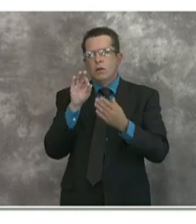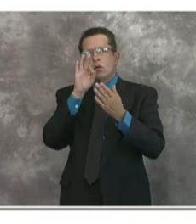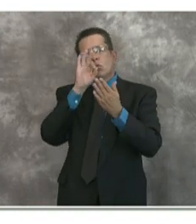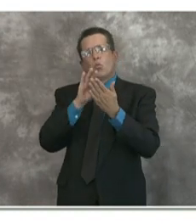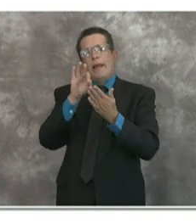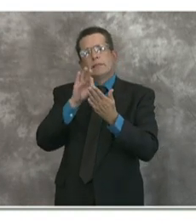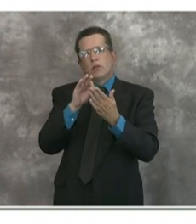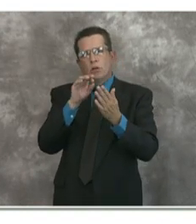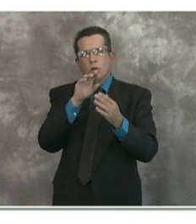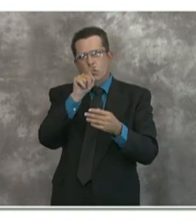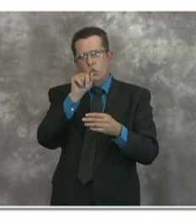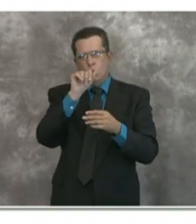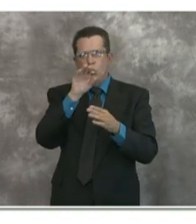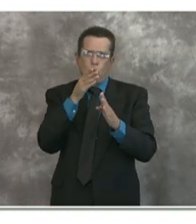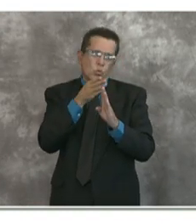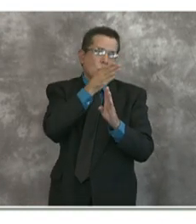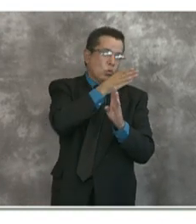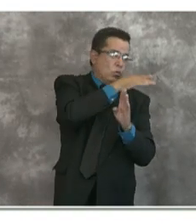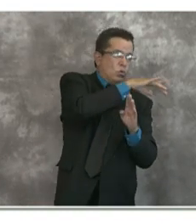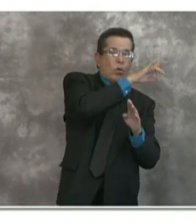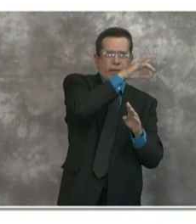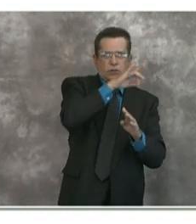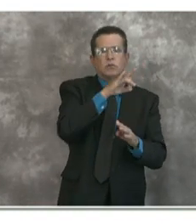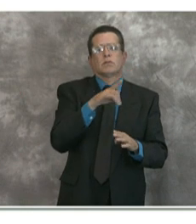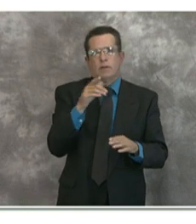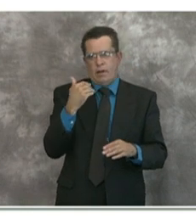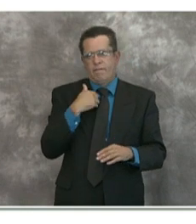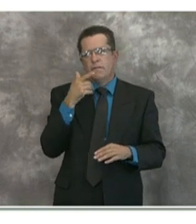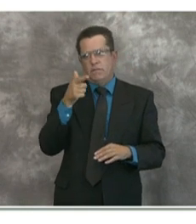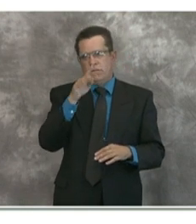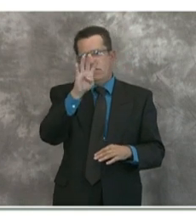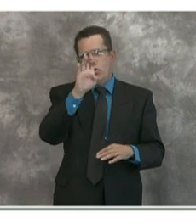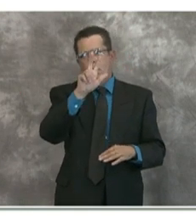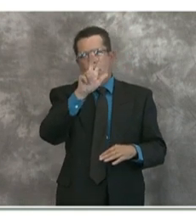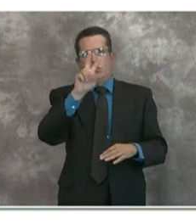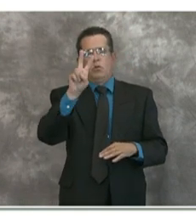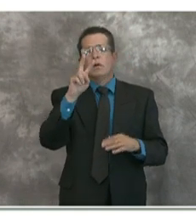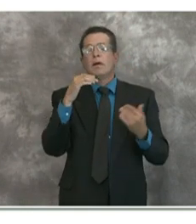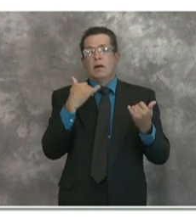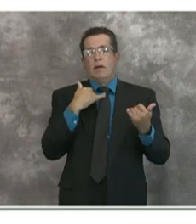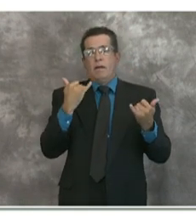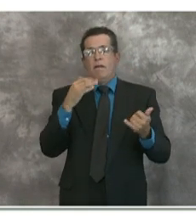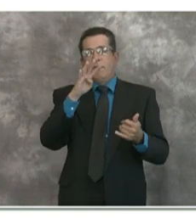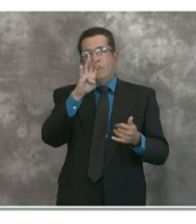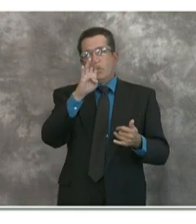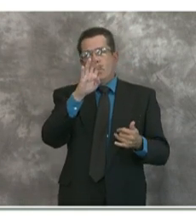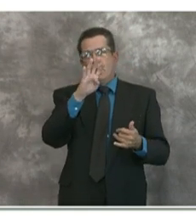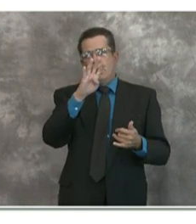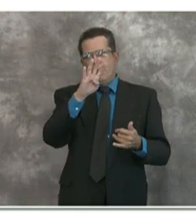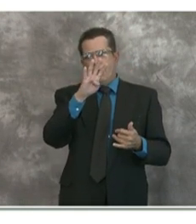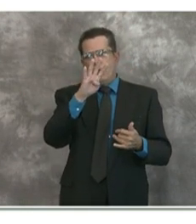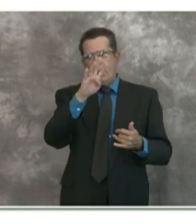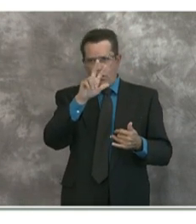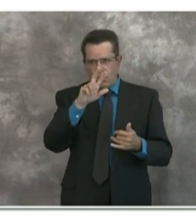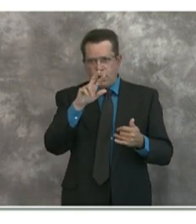you see there. Today's percentage of positive, we're reporting 143 new positive cases out of